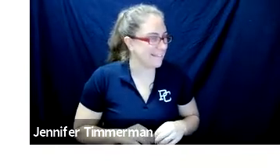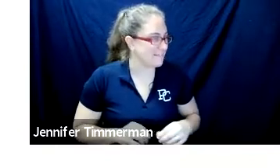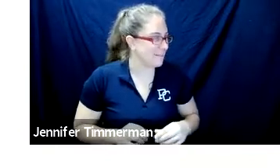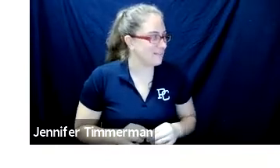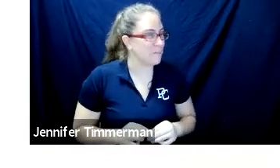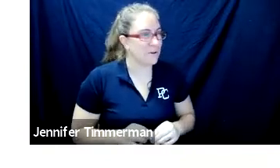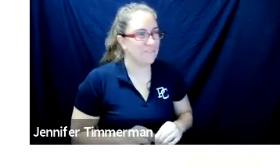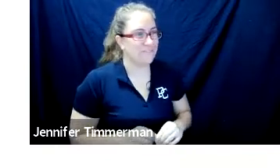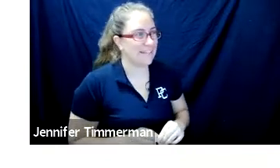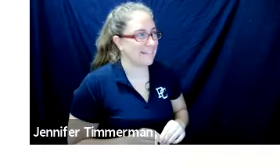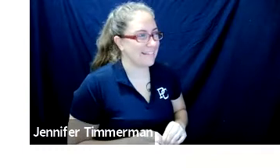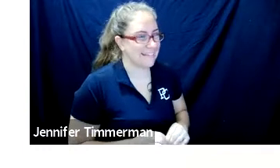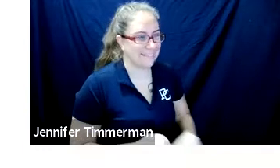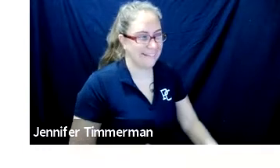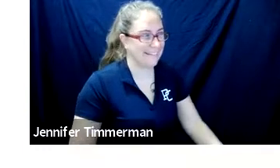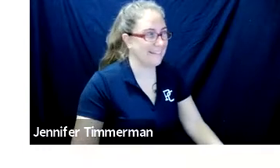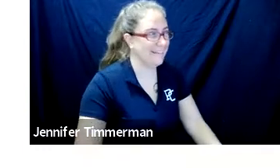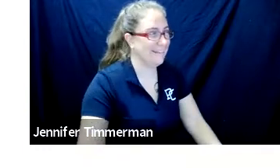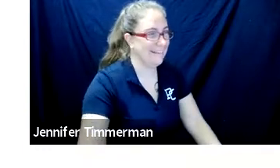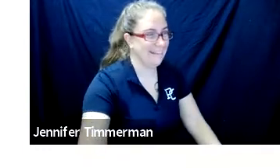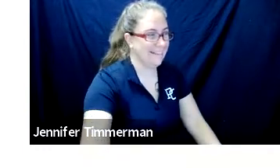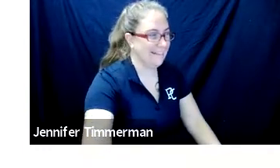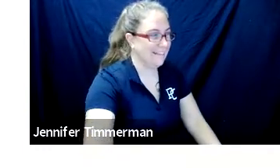Fantastic. I see some more new faces. So good.